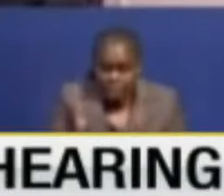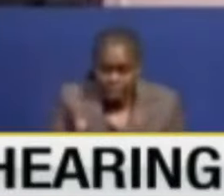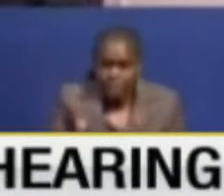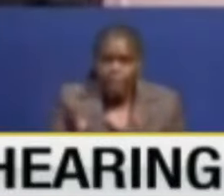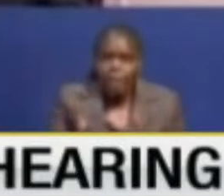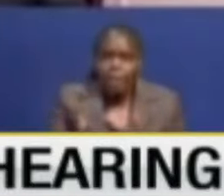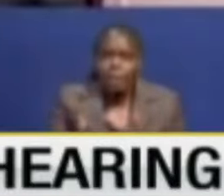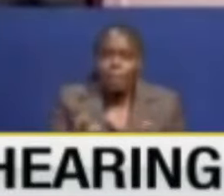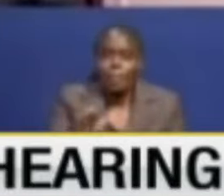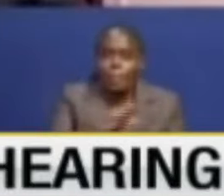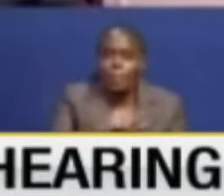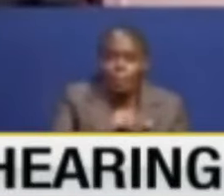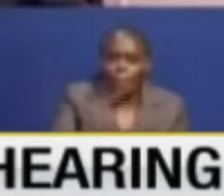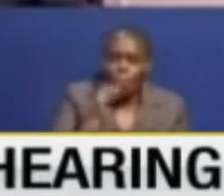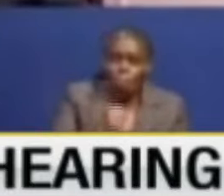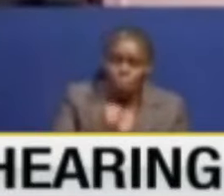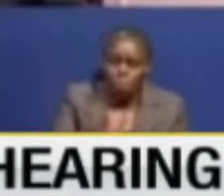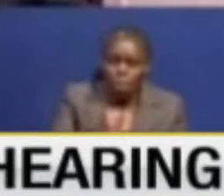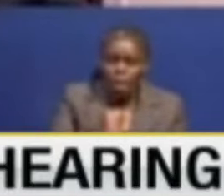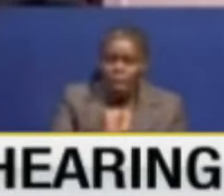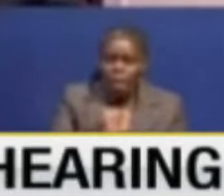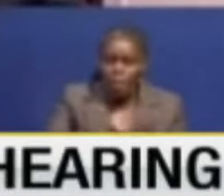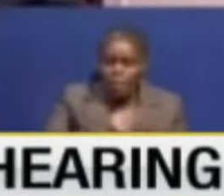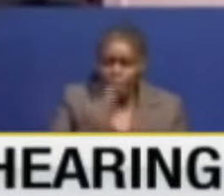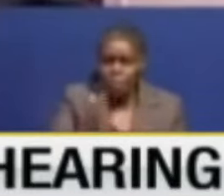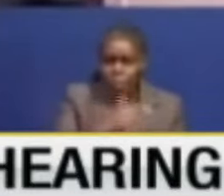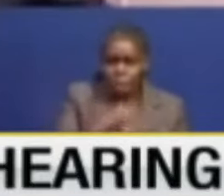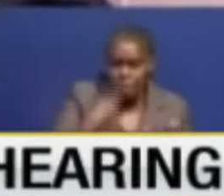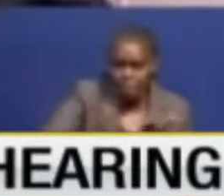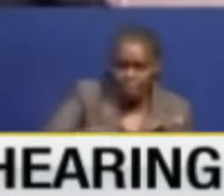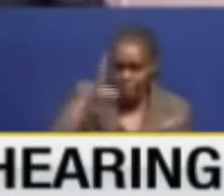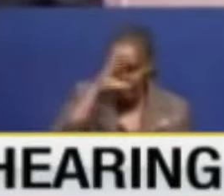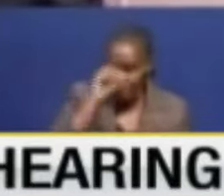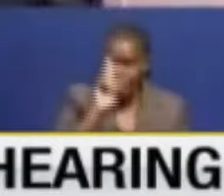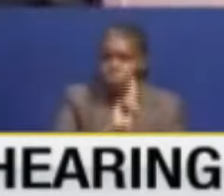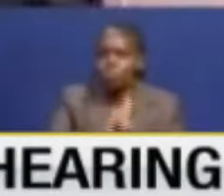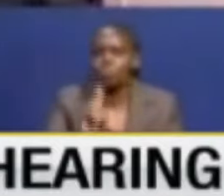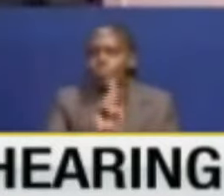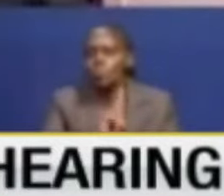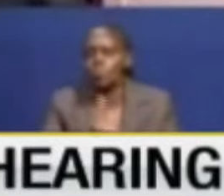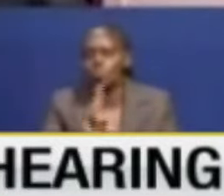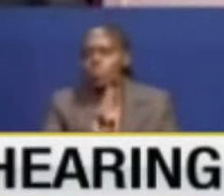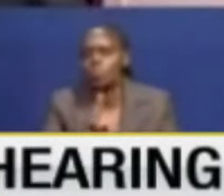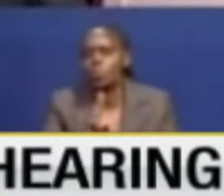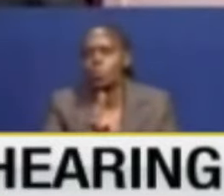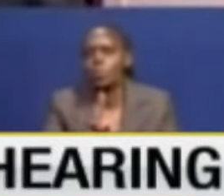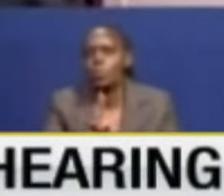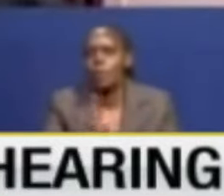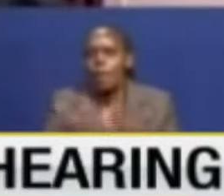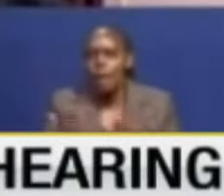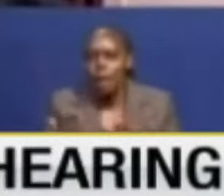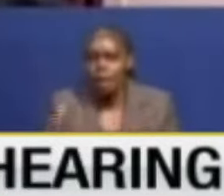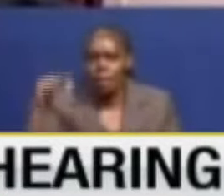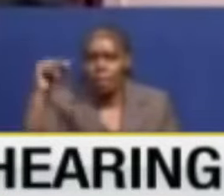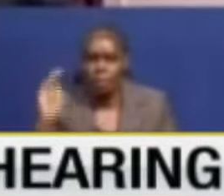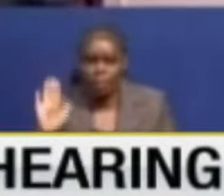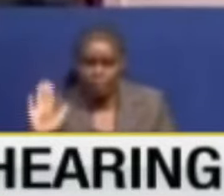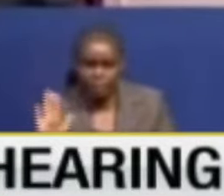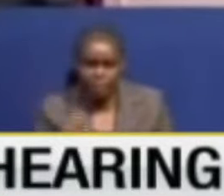day-to-day basis working hard to generate are being misused at the heart and the behest of the